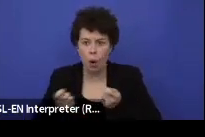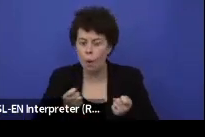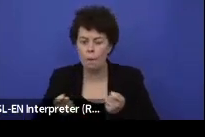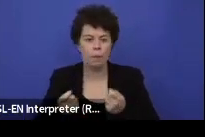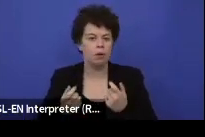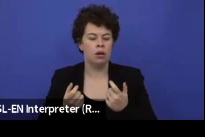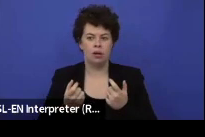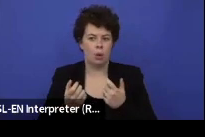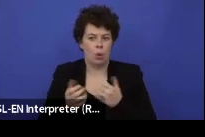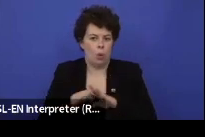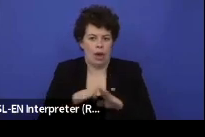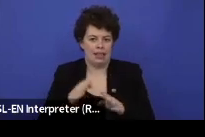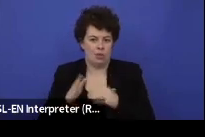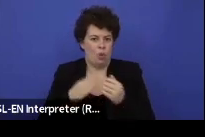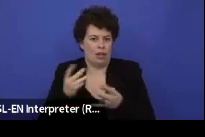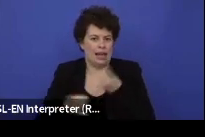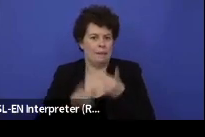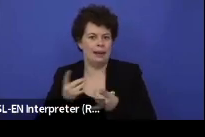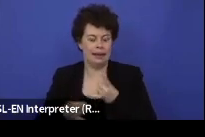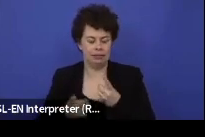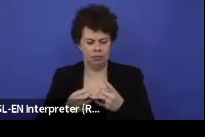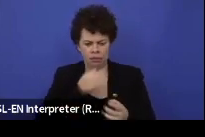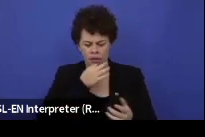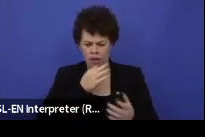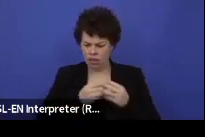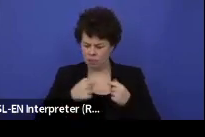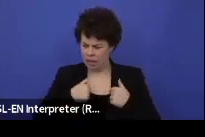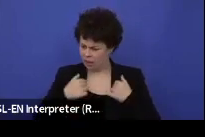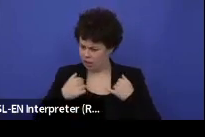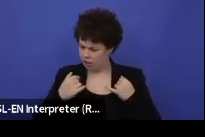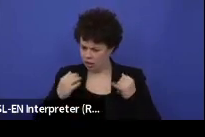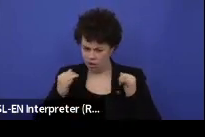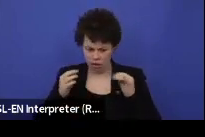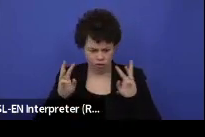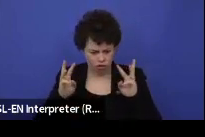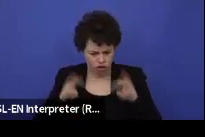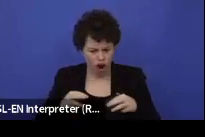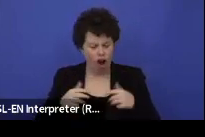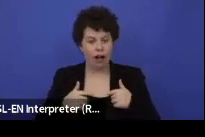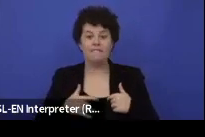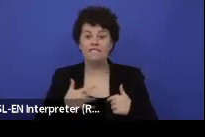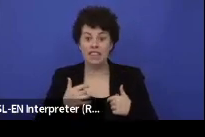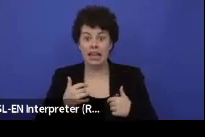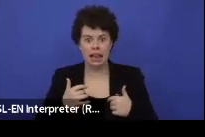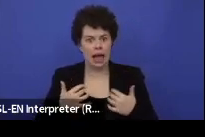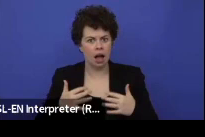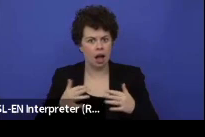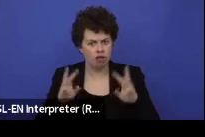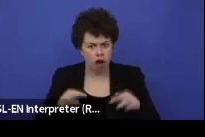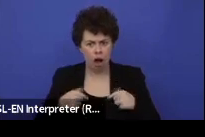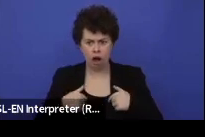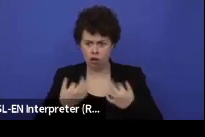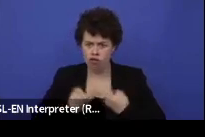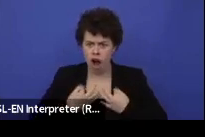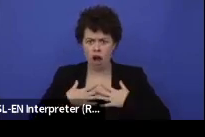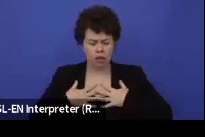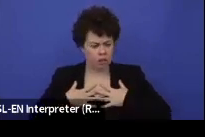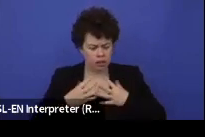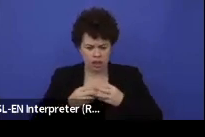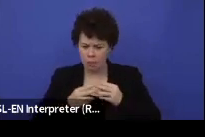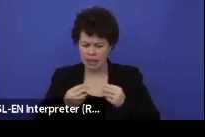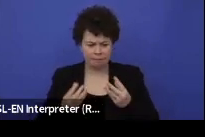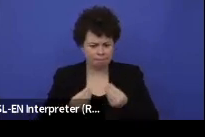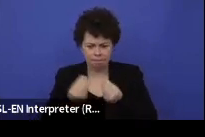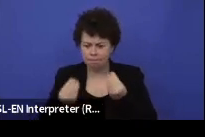is, or they think something's really, they think something's really quite wrong with them. They think there's something